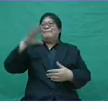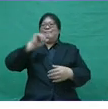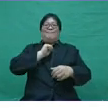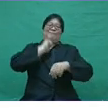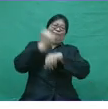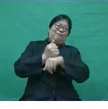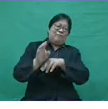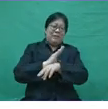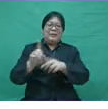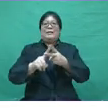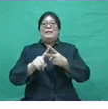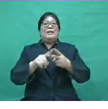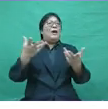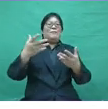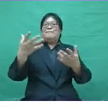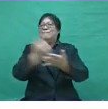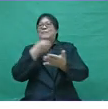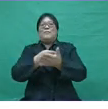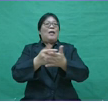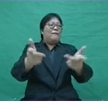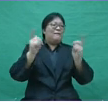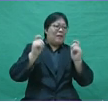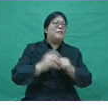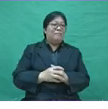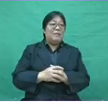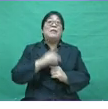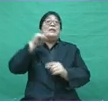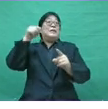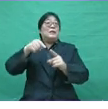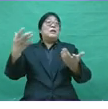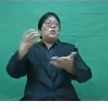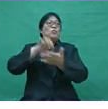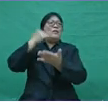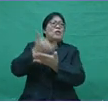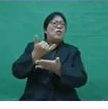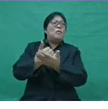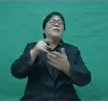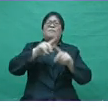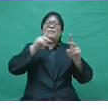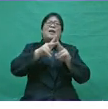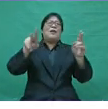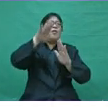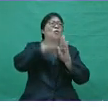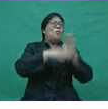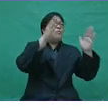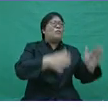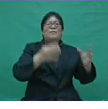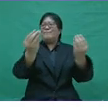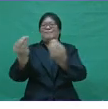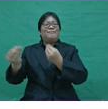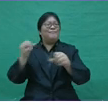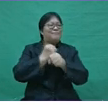quick access to income, since it was an economy with a low entry barrier. In Malaysia, way back